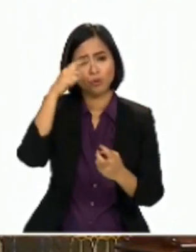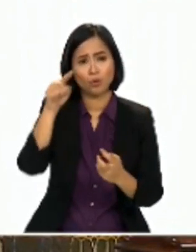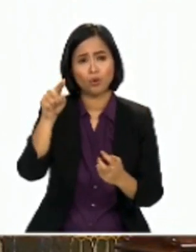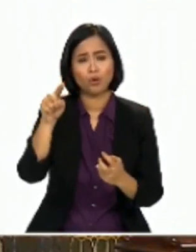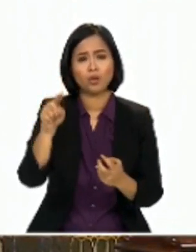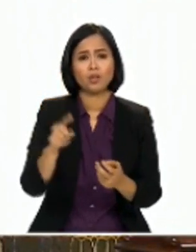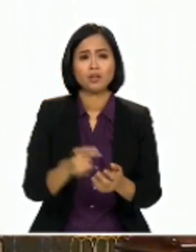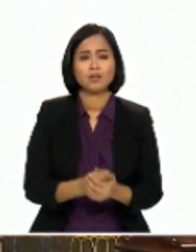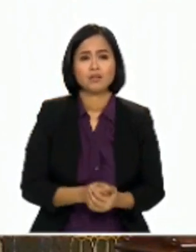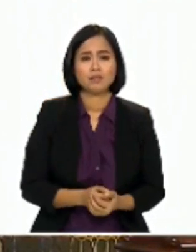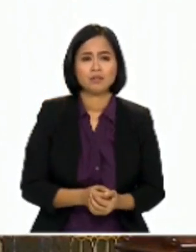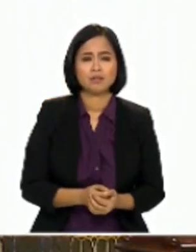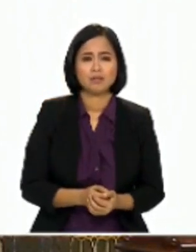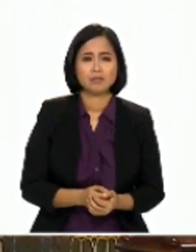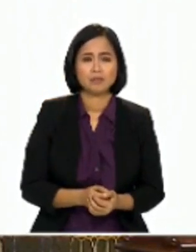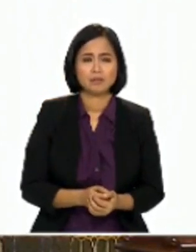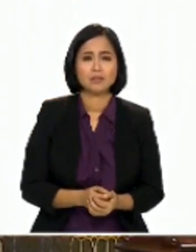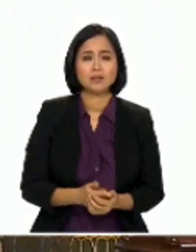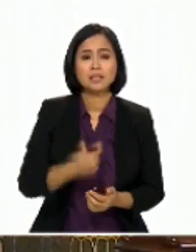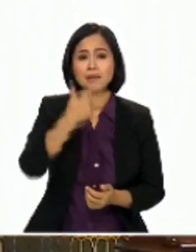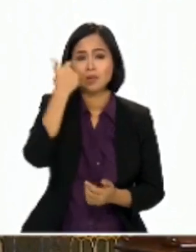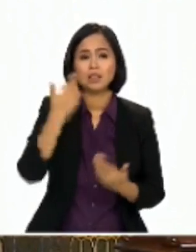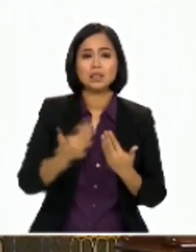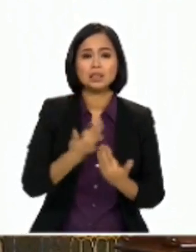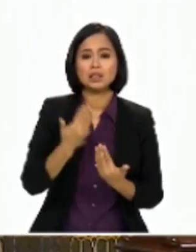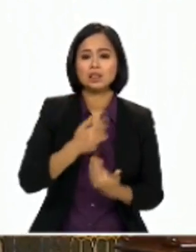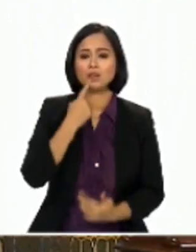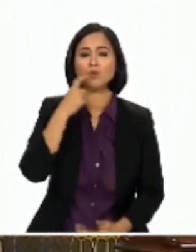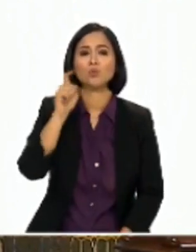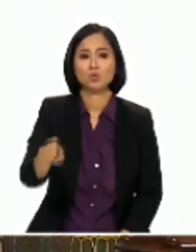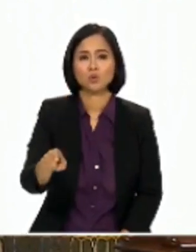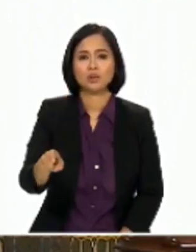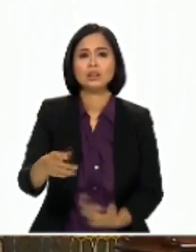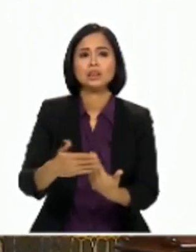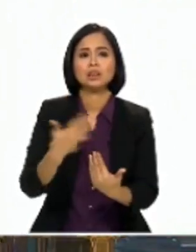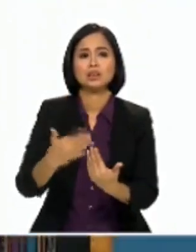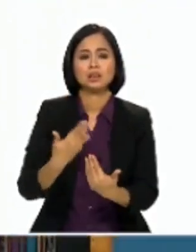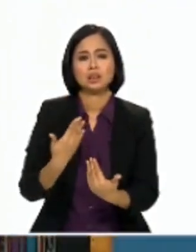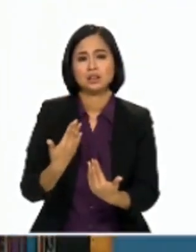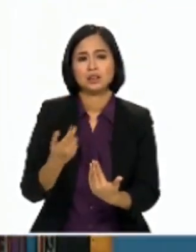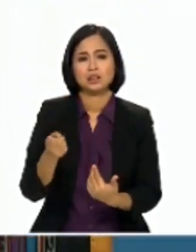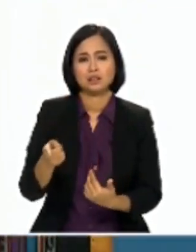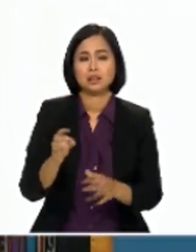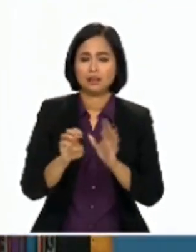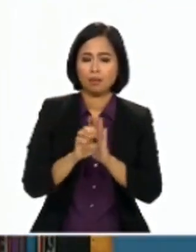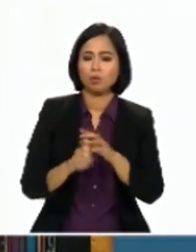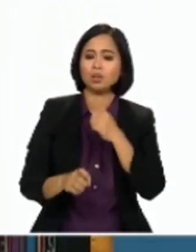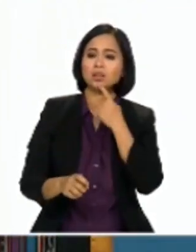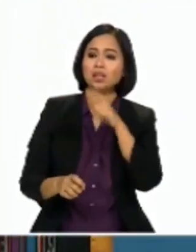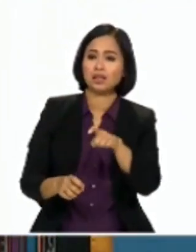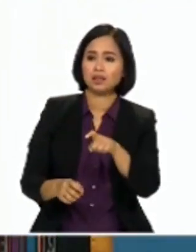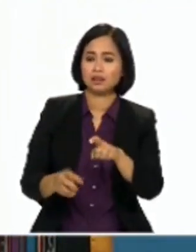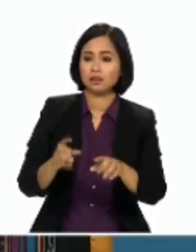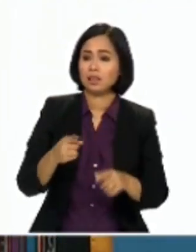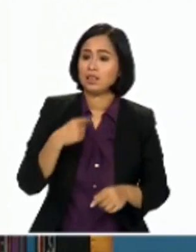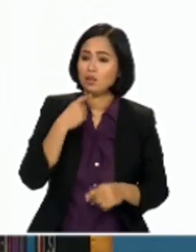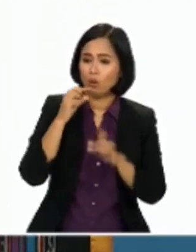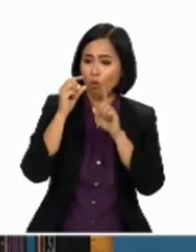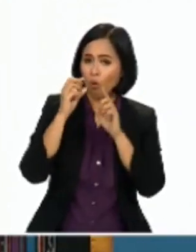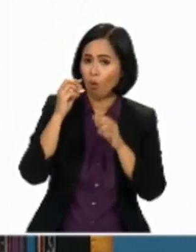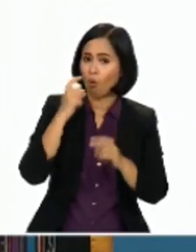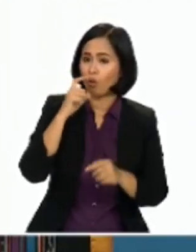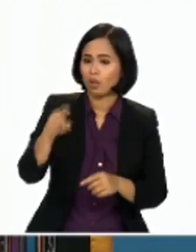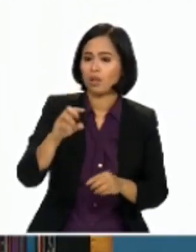to. Kasi utusan sila madali. Kasi pag sinabi mong walang corruption, walang